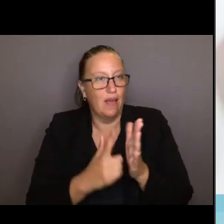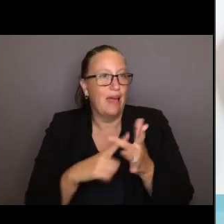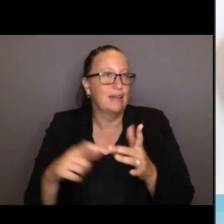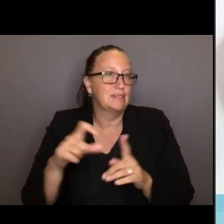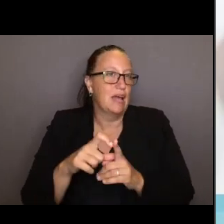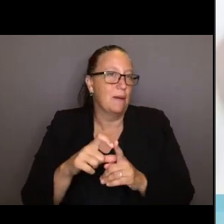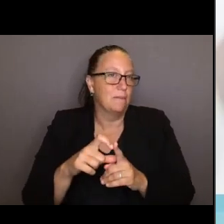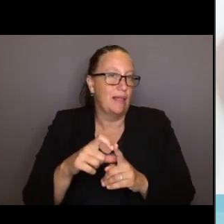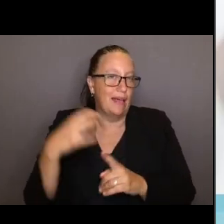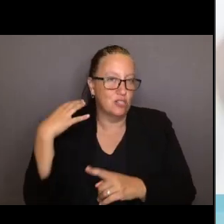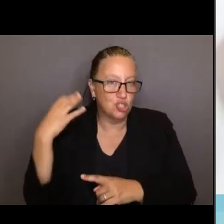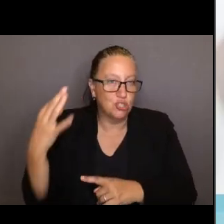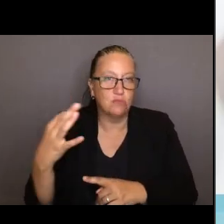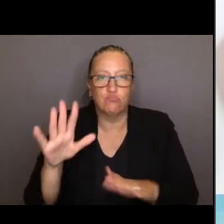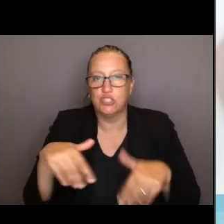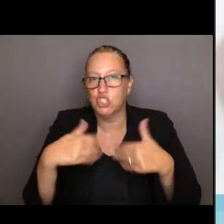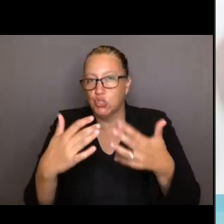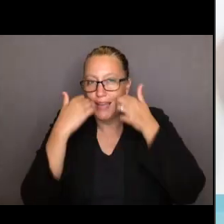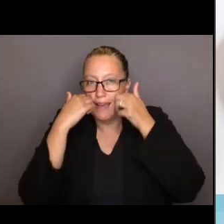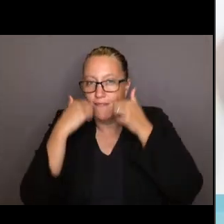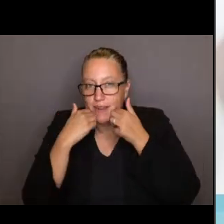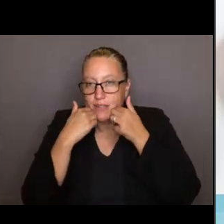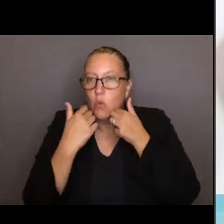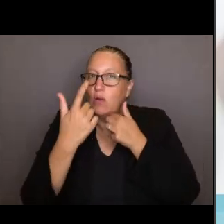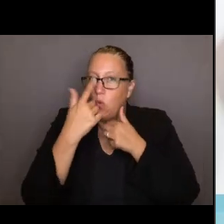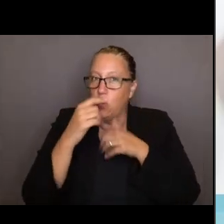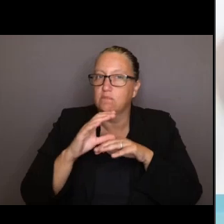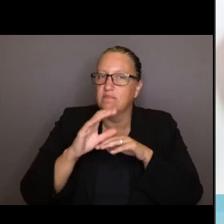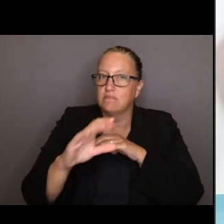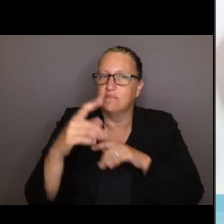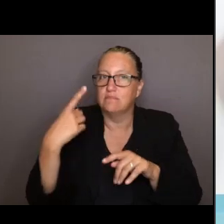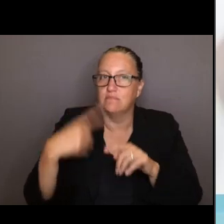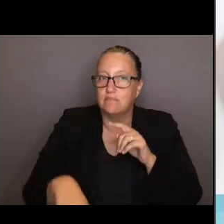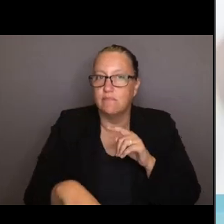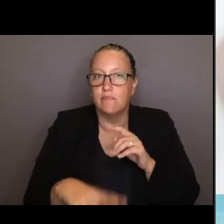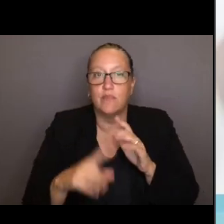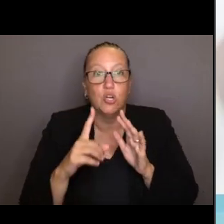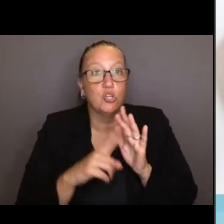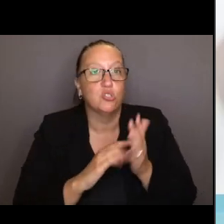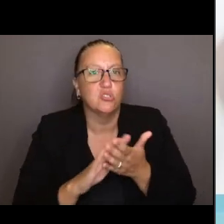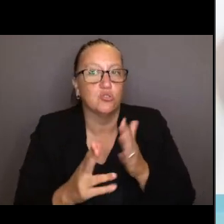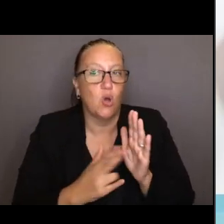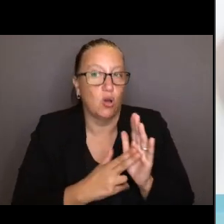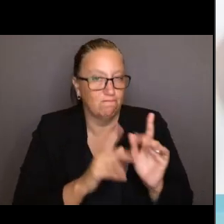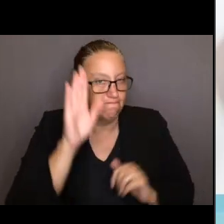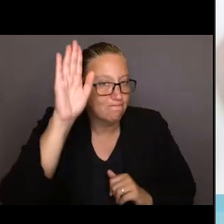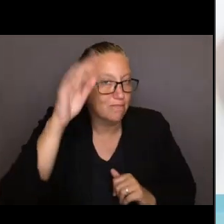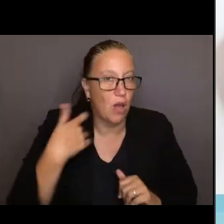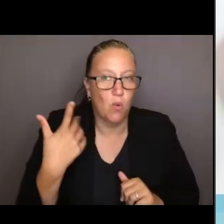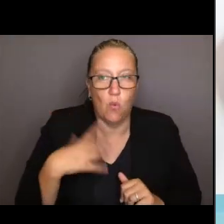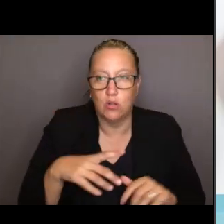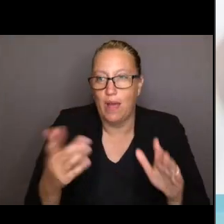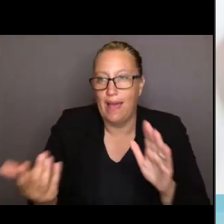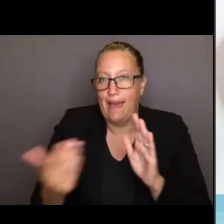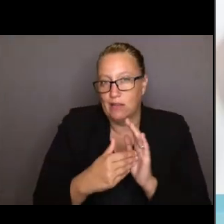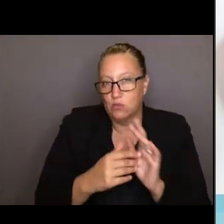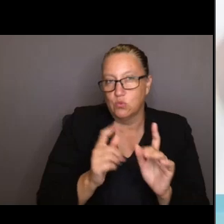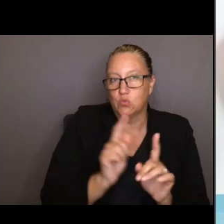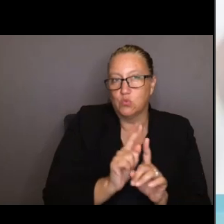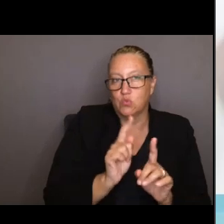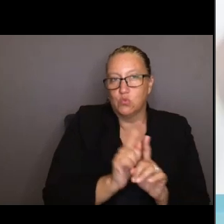of aid could be made. There's just something I should add to that. It's something that's come up with